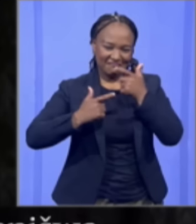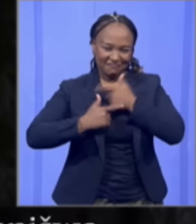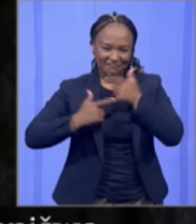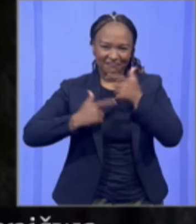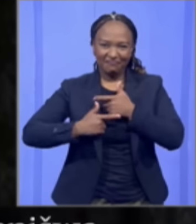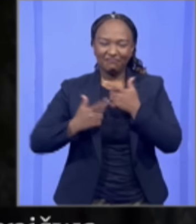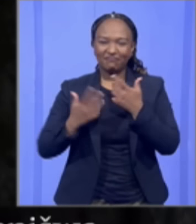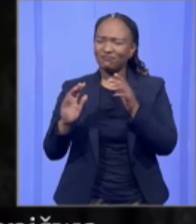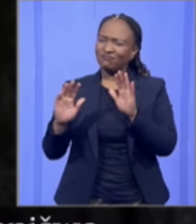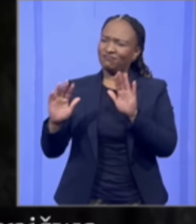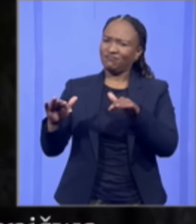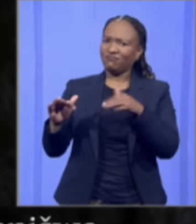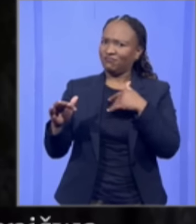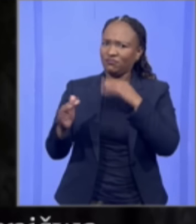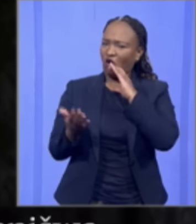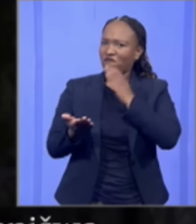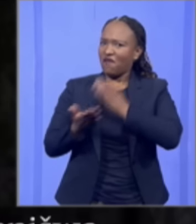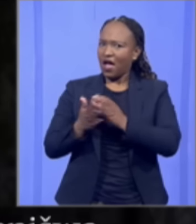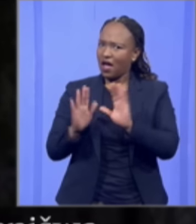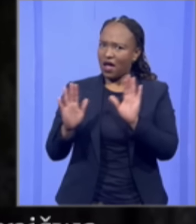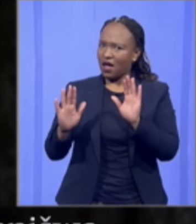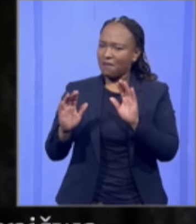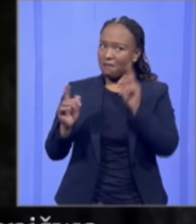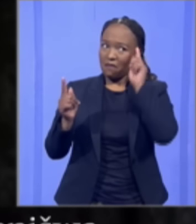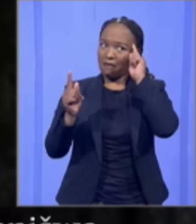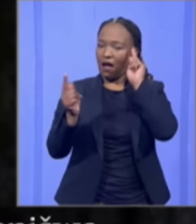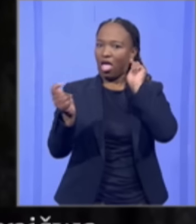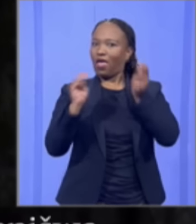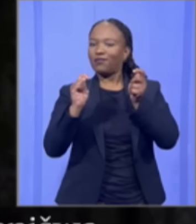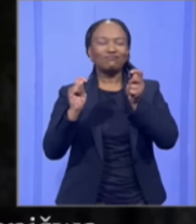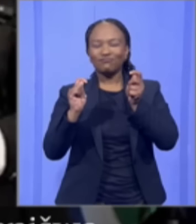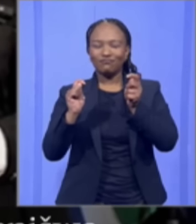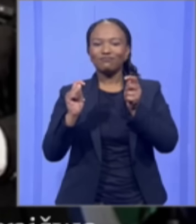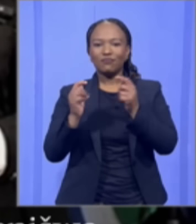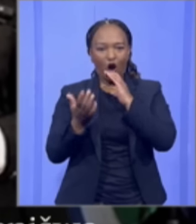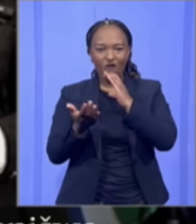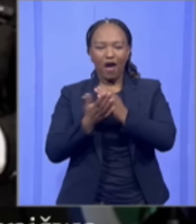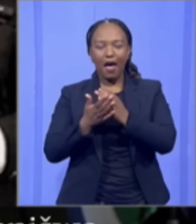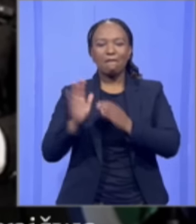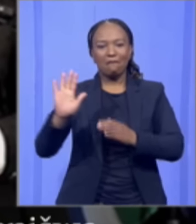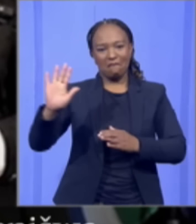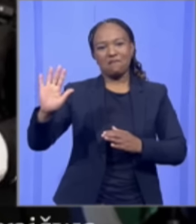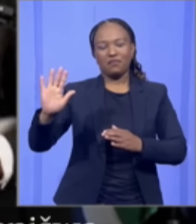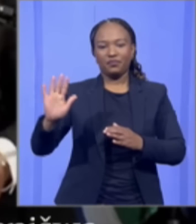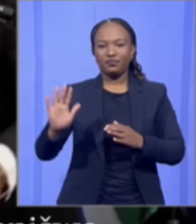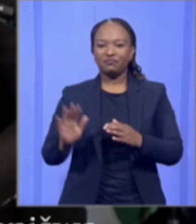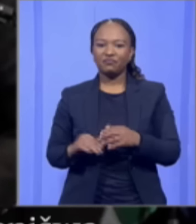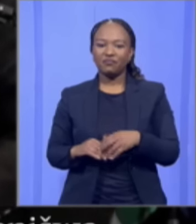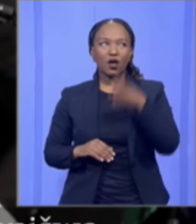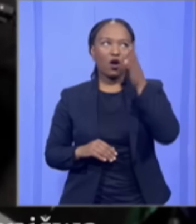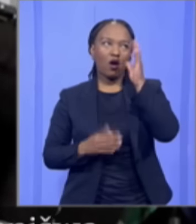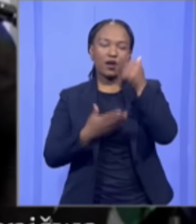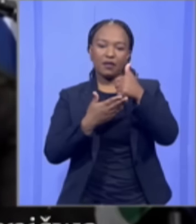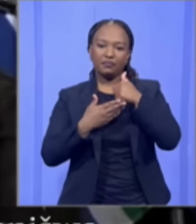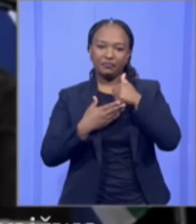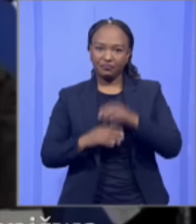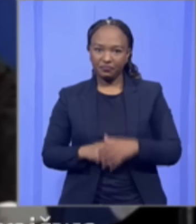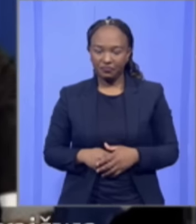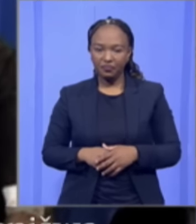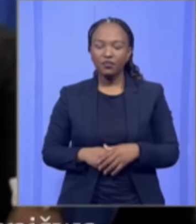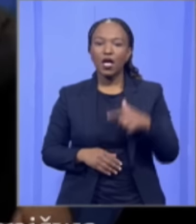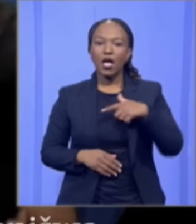So I was confirming that there's no mind change. Oh, help me, God. Thank you. Kabinete ya